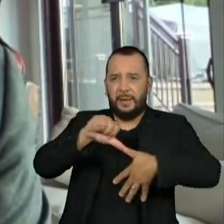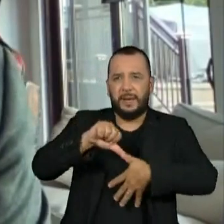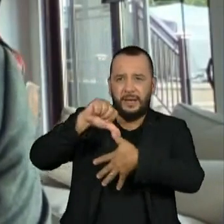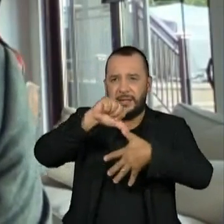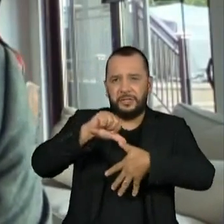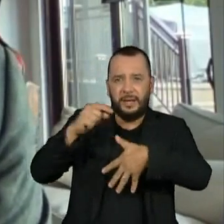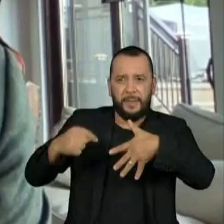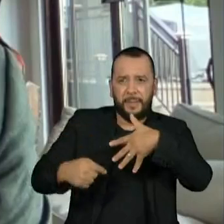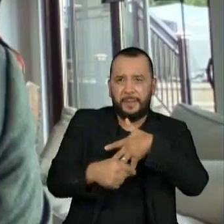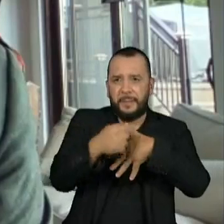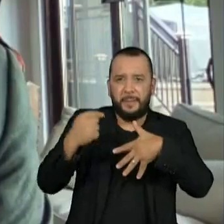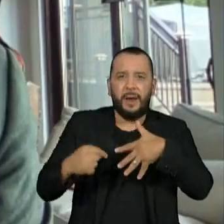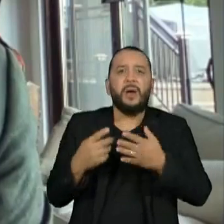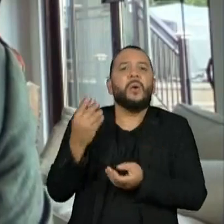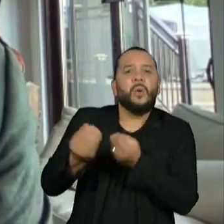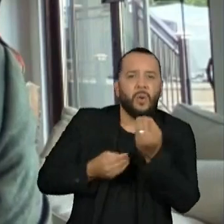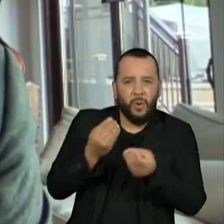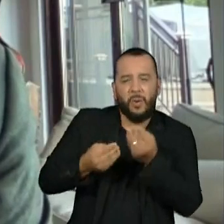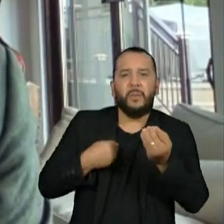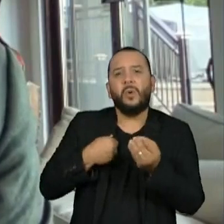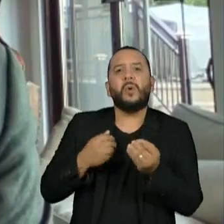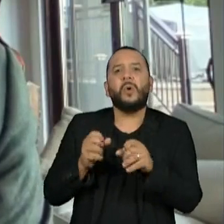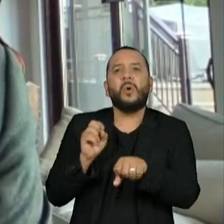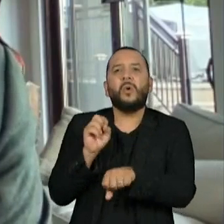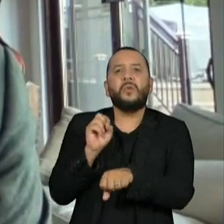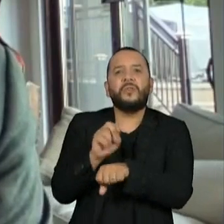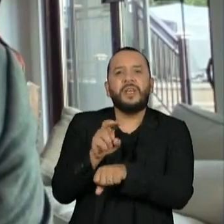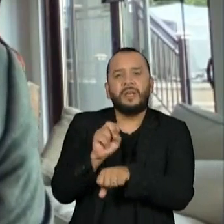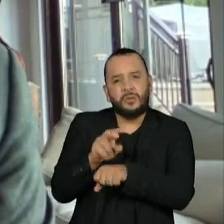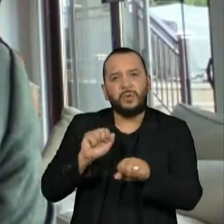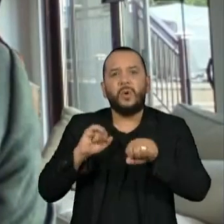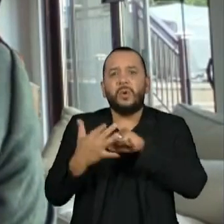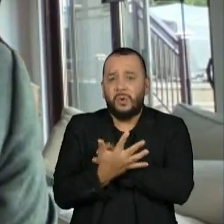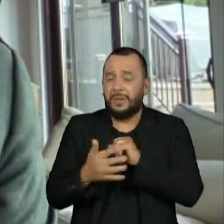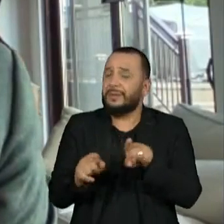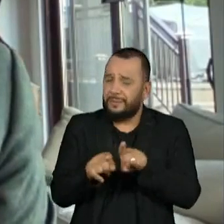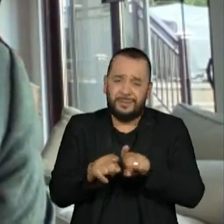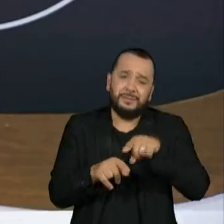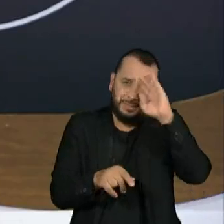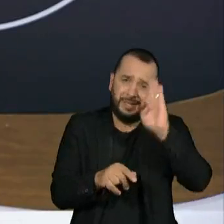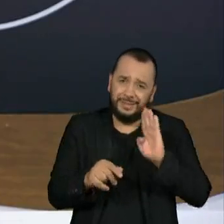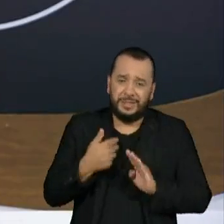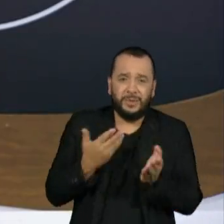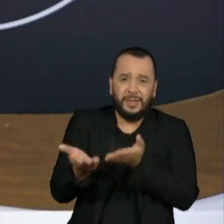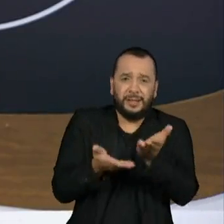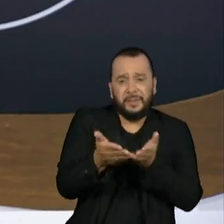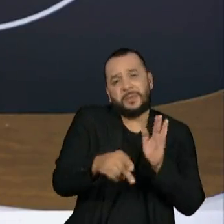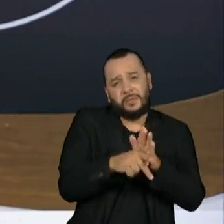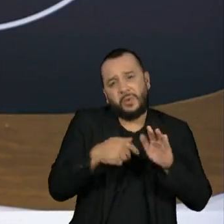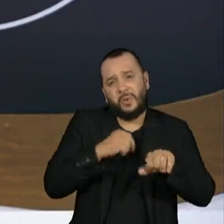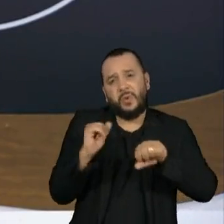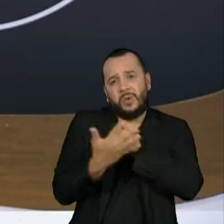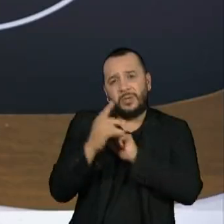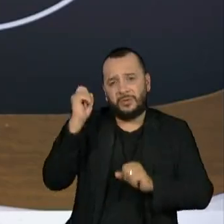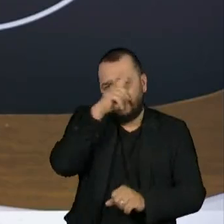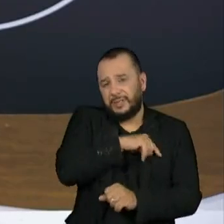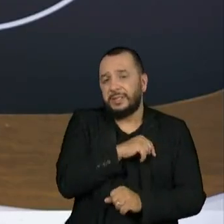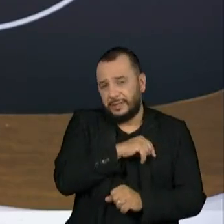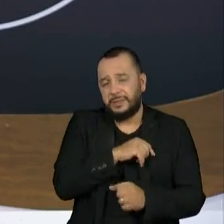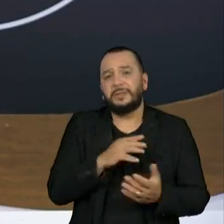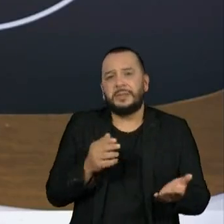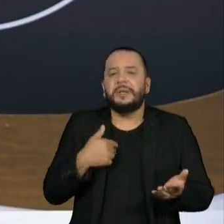to cope with this new virus. And Brazil did by no means the worst. It was, in fact, much less